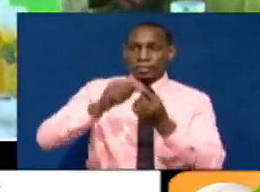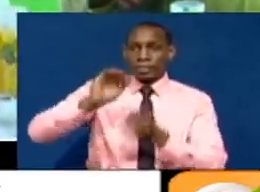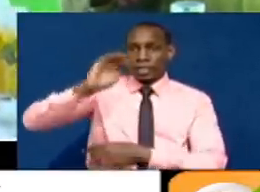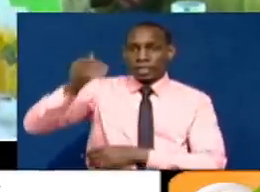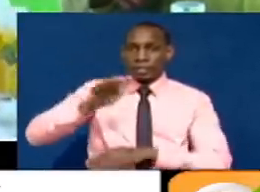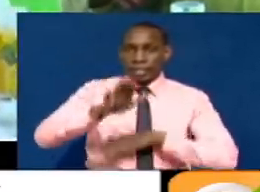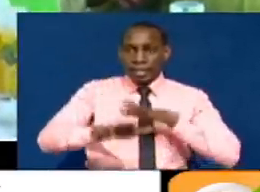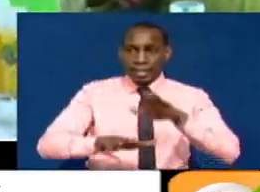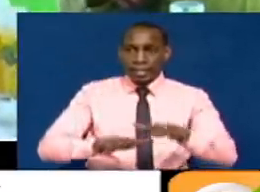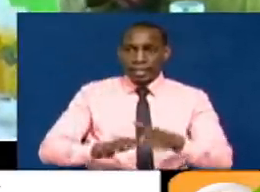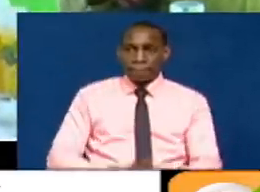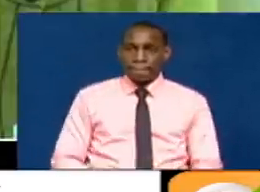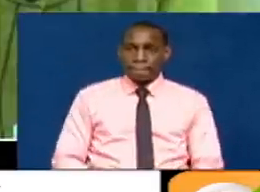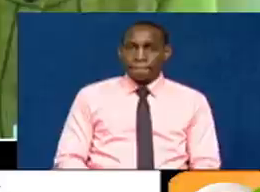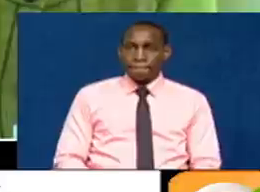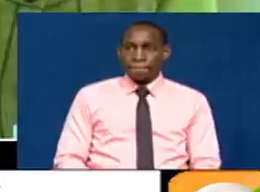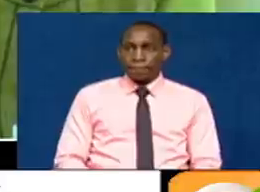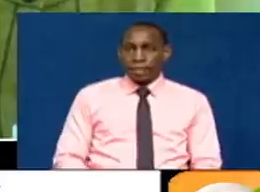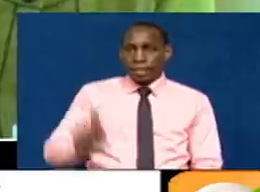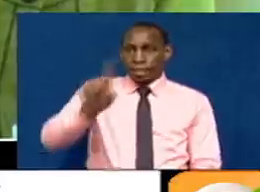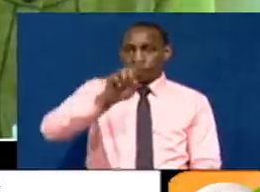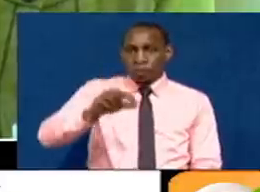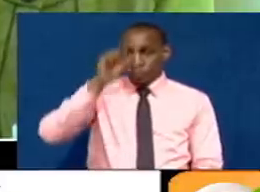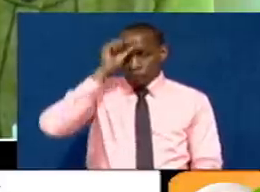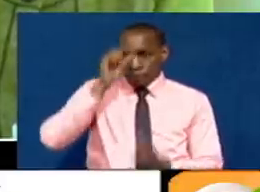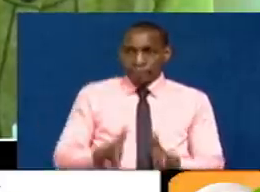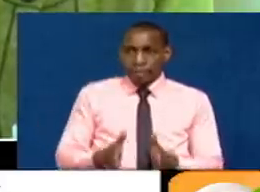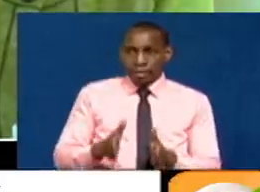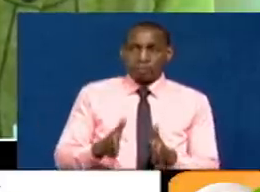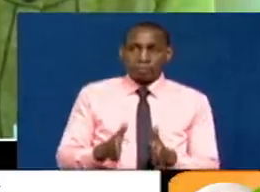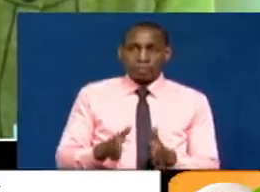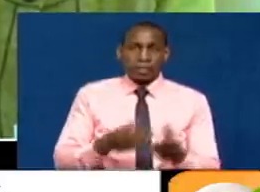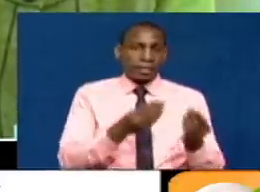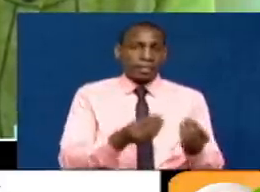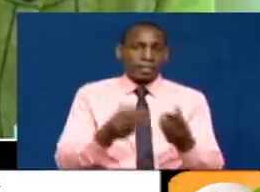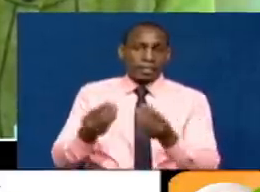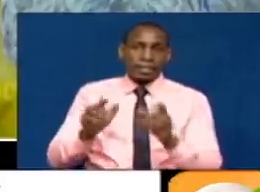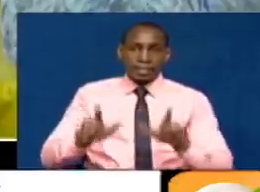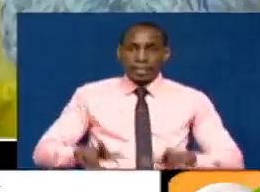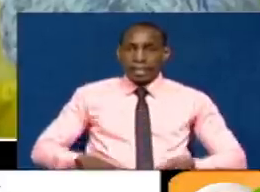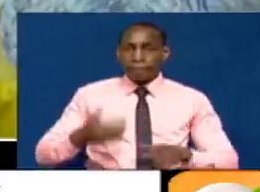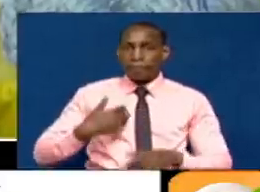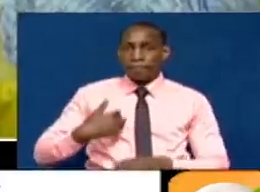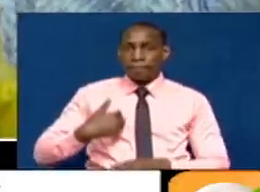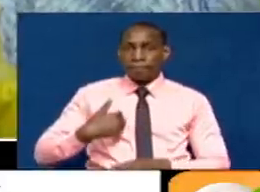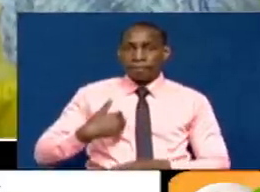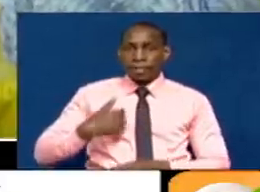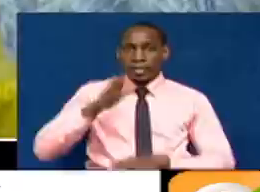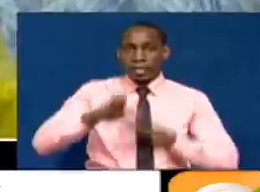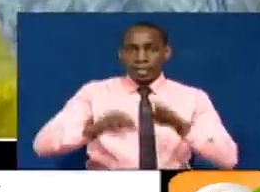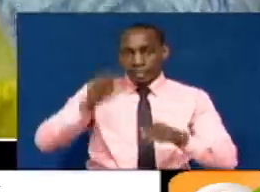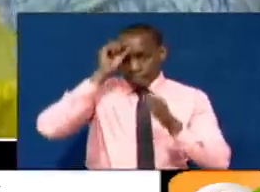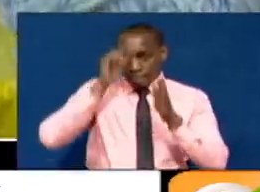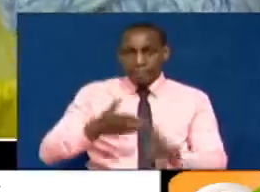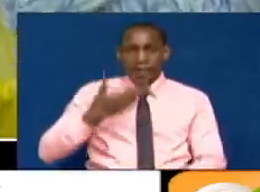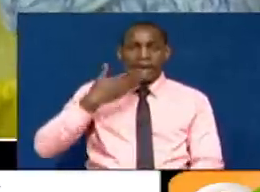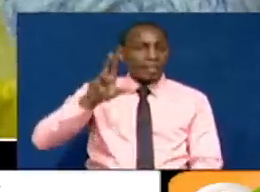like Kirinyaga. Has the governor had a simple and easy life in Kirinyaga as governor? Certainly